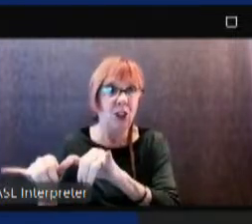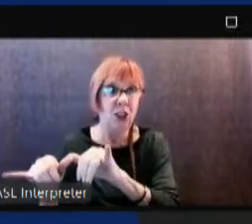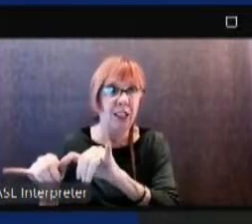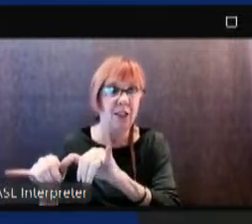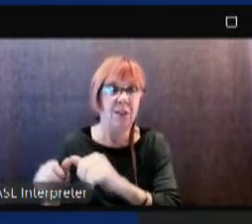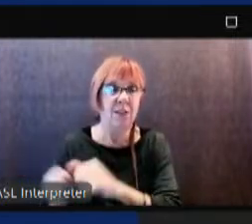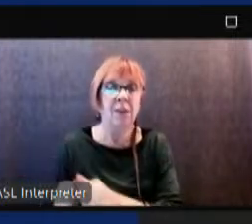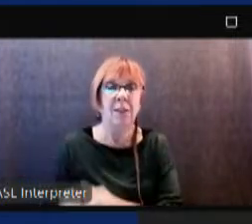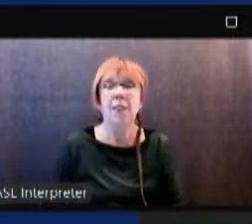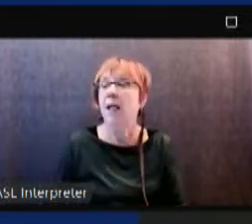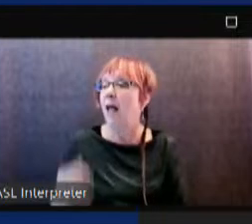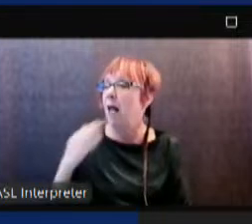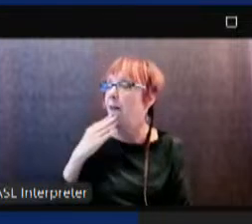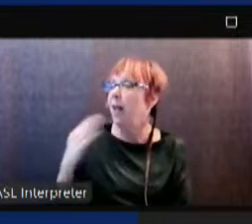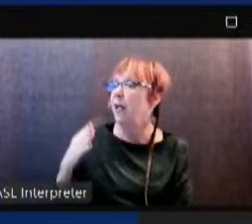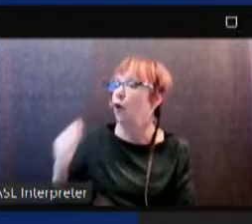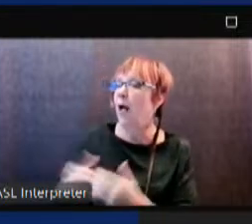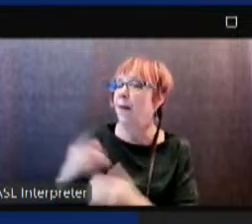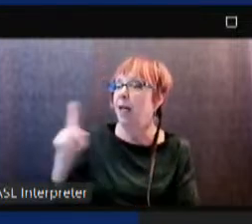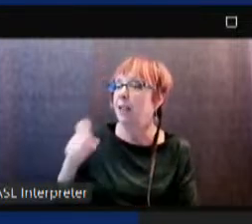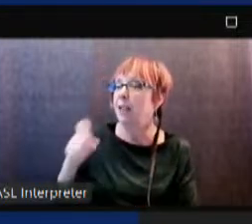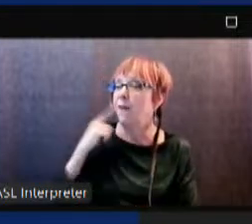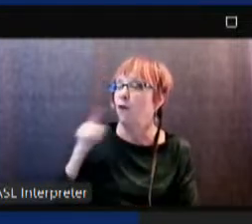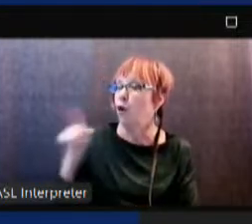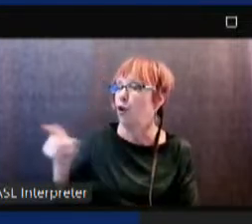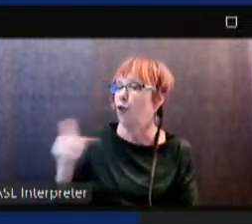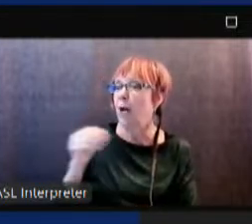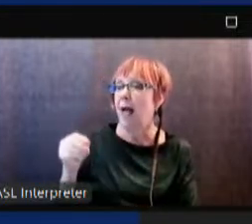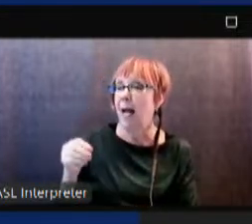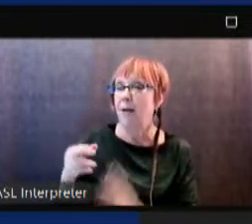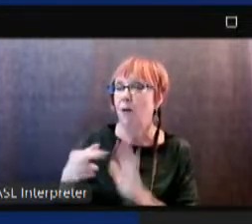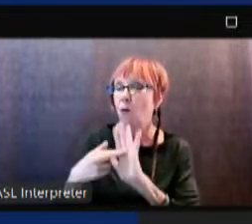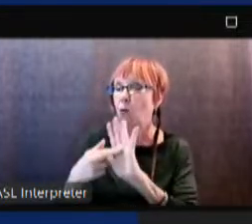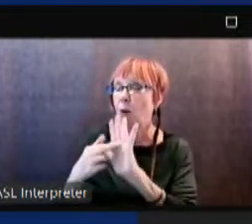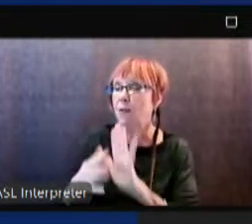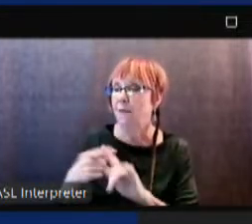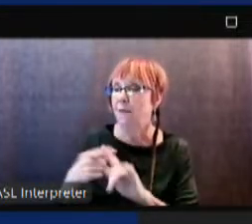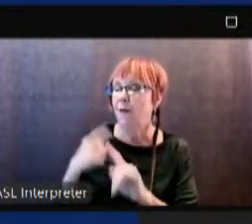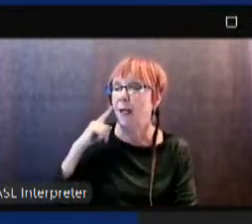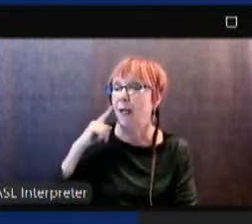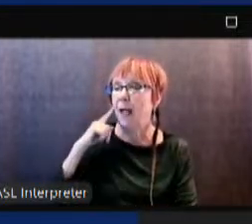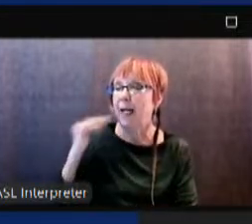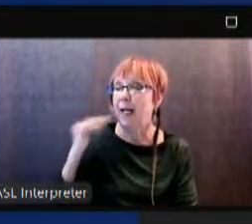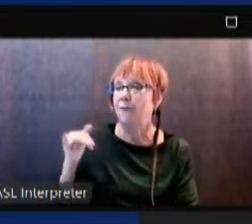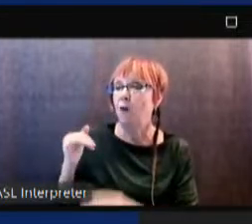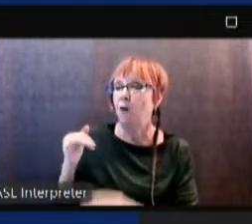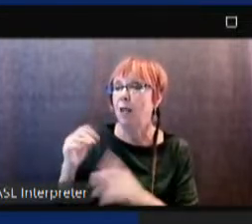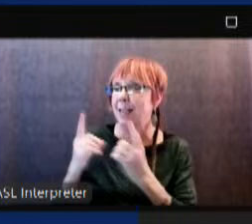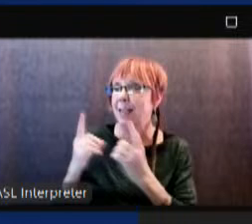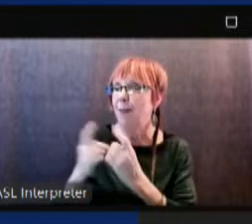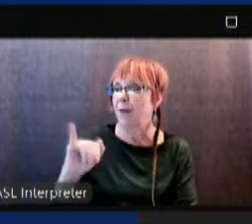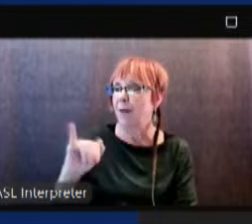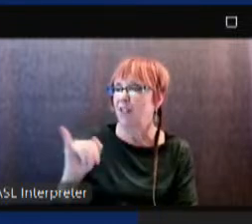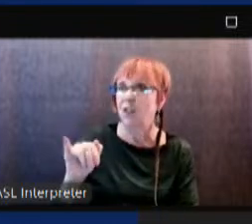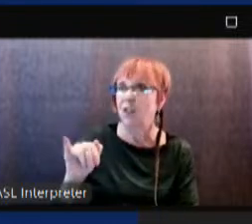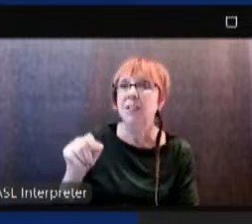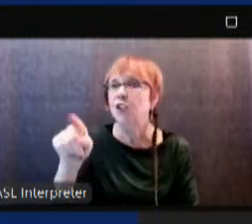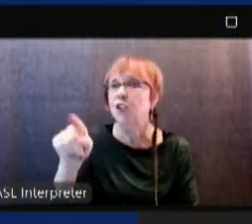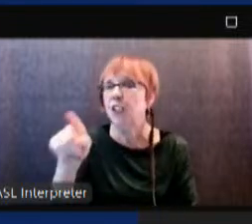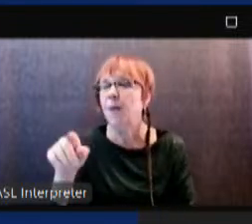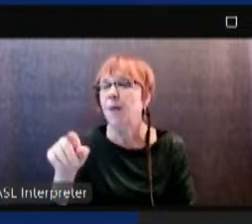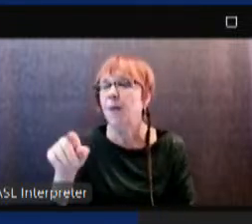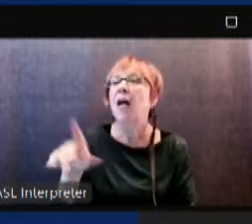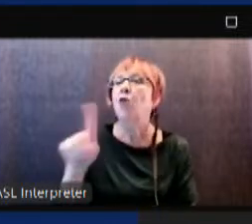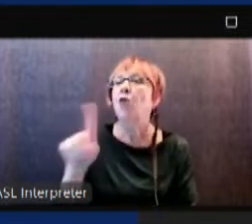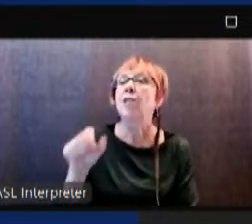Thank you. And my next question is both for you and for a representative from the California Department of Insurance who is on. And the question